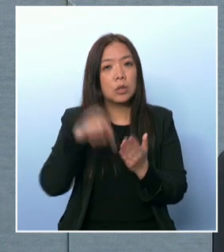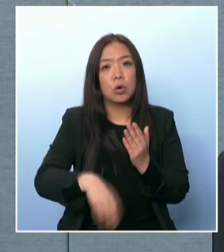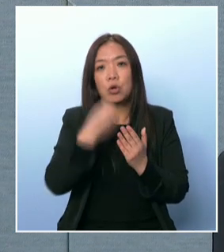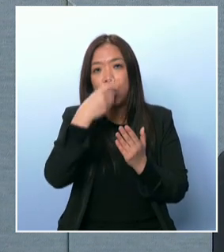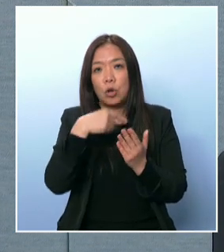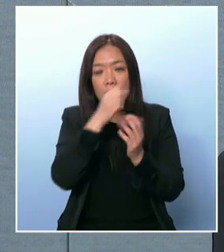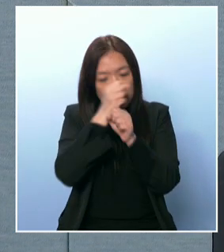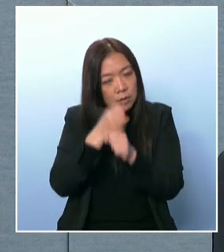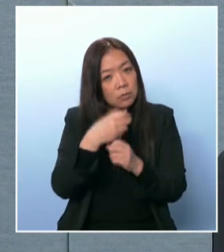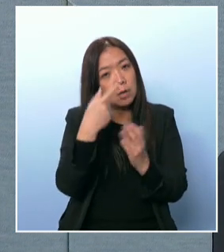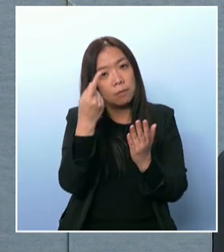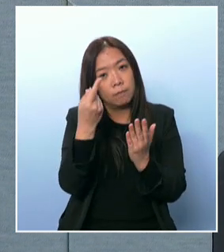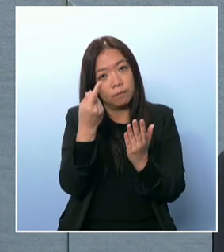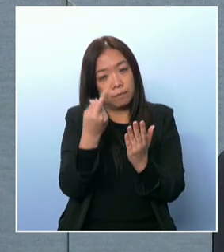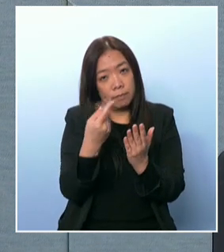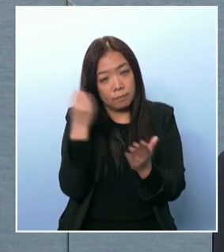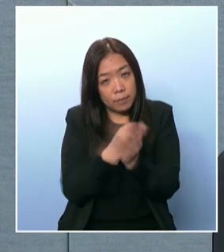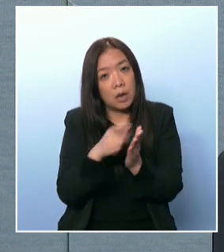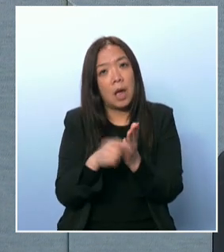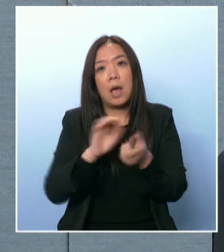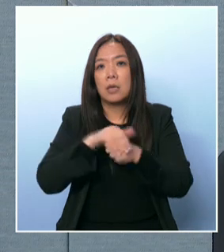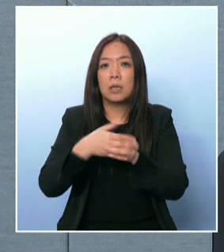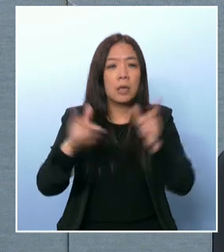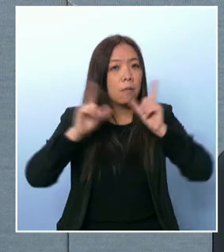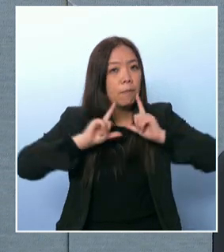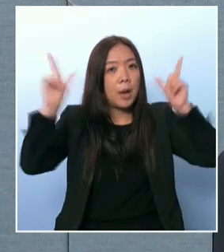good products. For example, the Ganoderma spore powder.